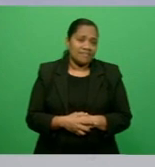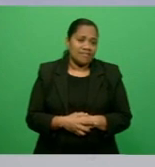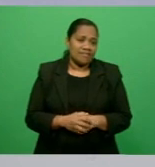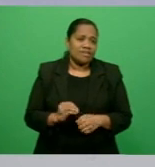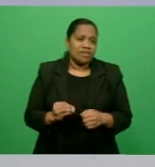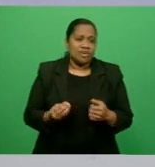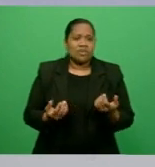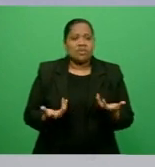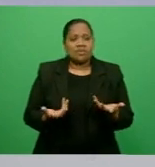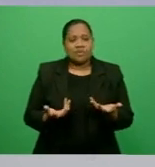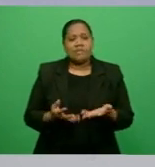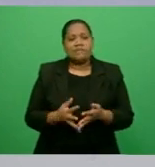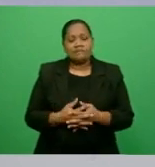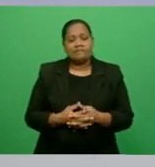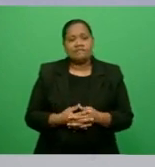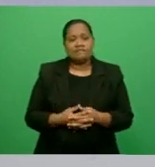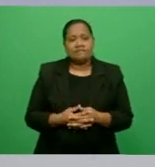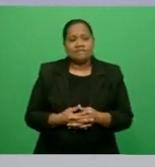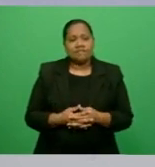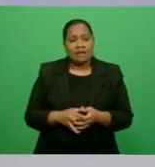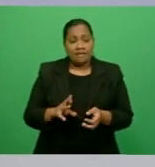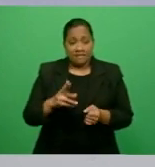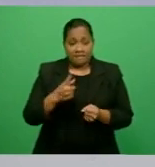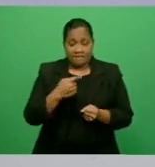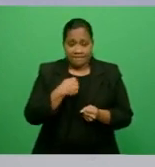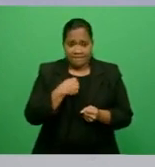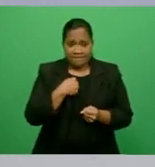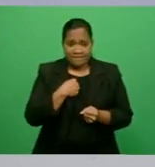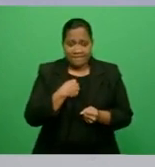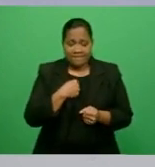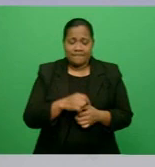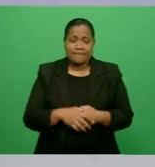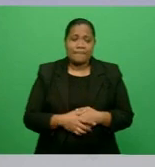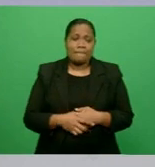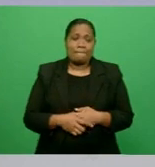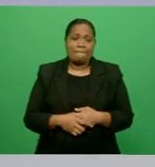was, for me,